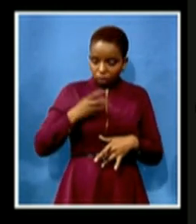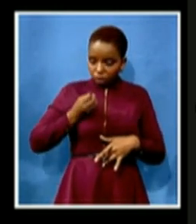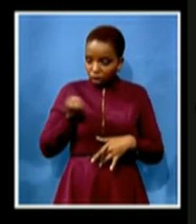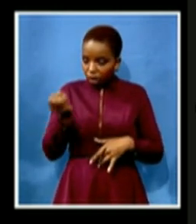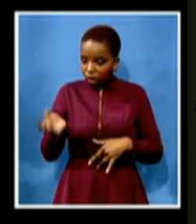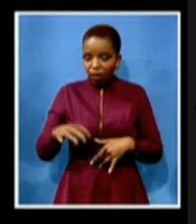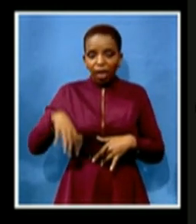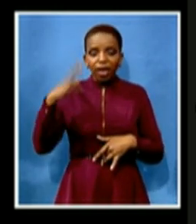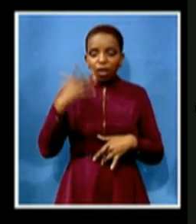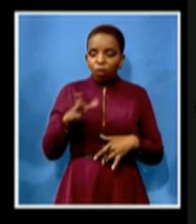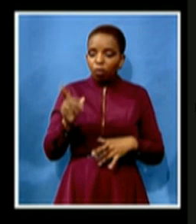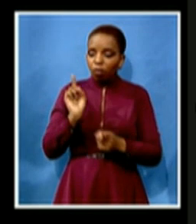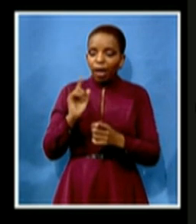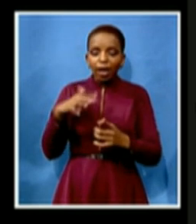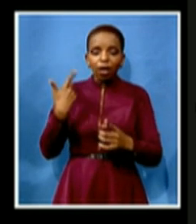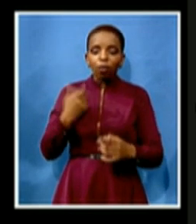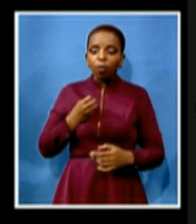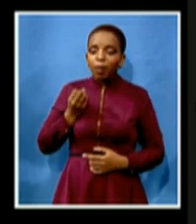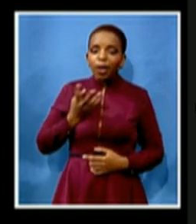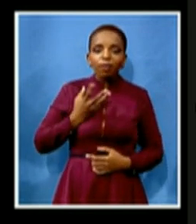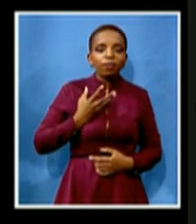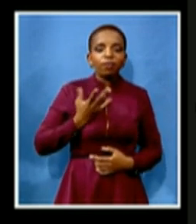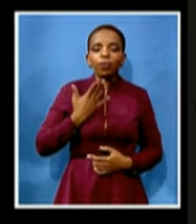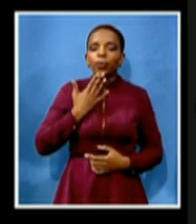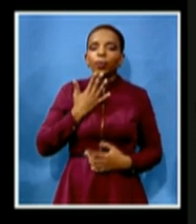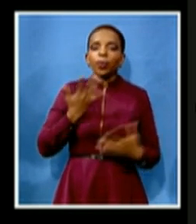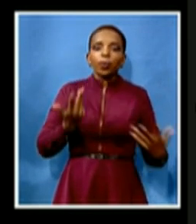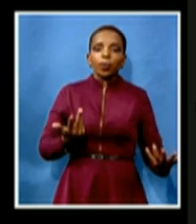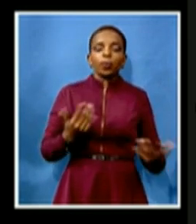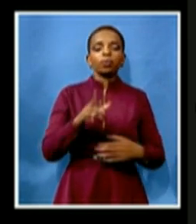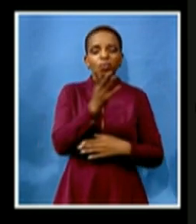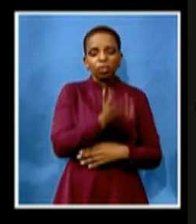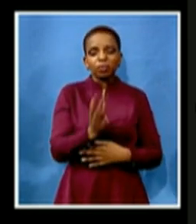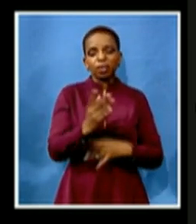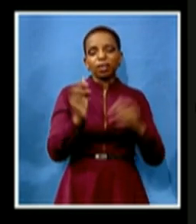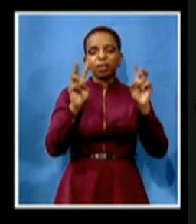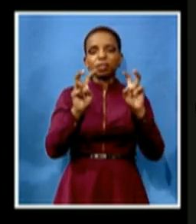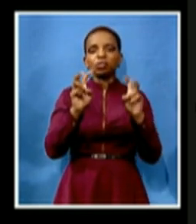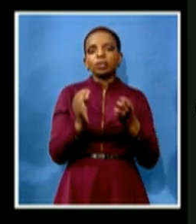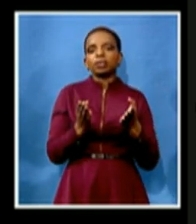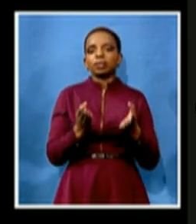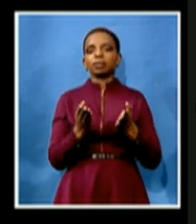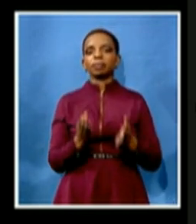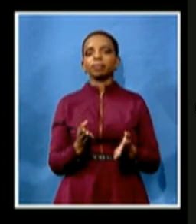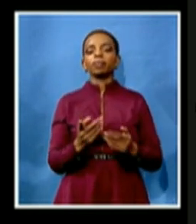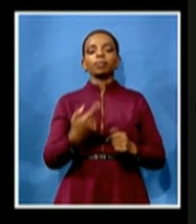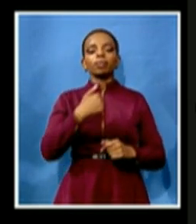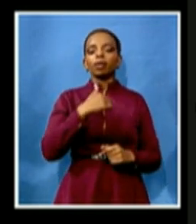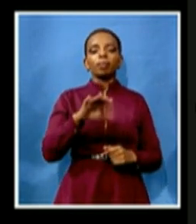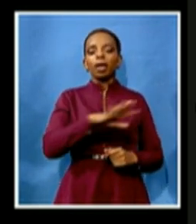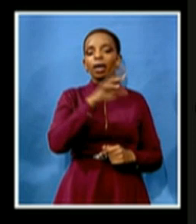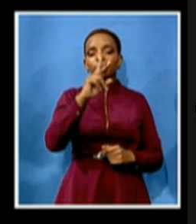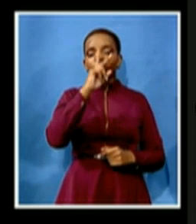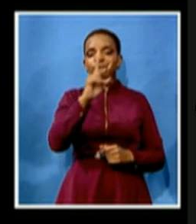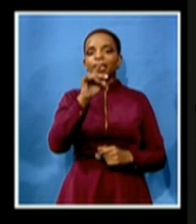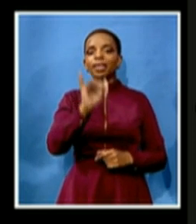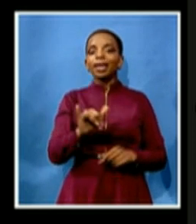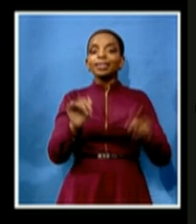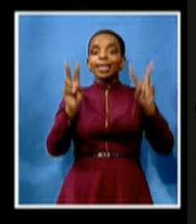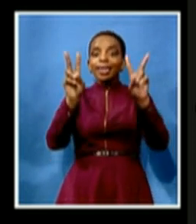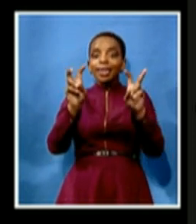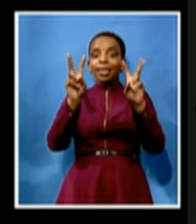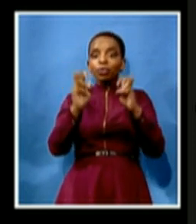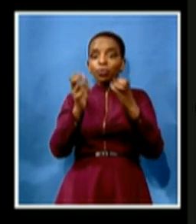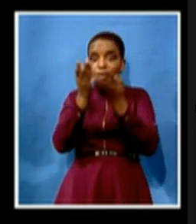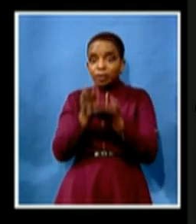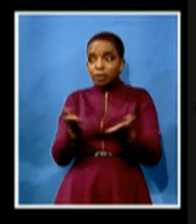issues are. So I don't see that the issues are necessarily contradicting one another. It's a debate